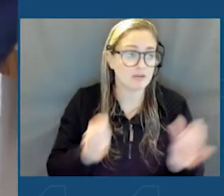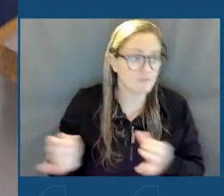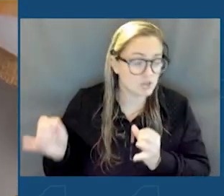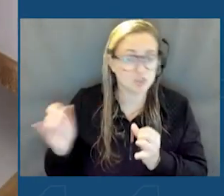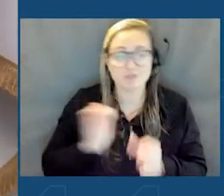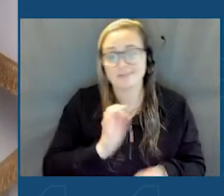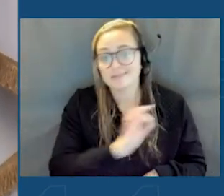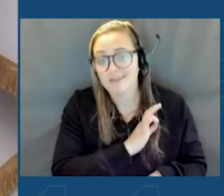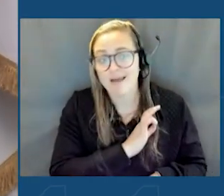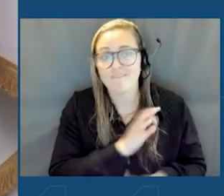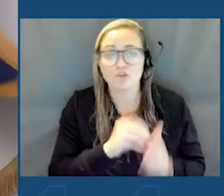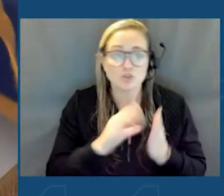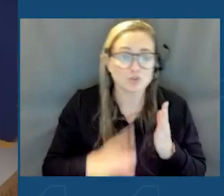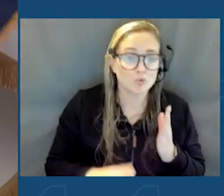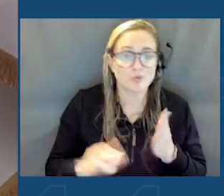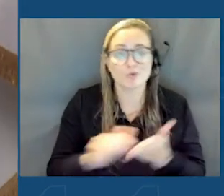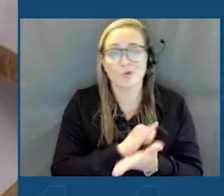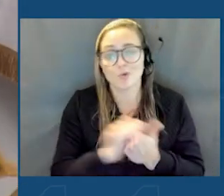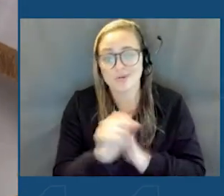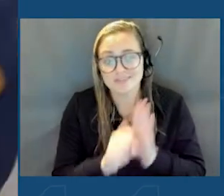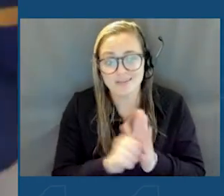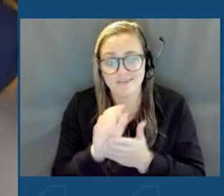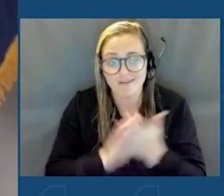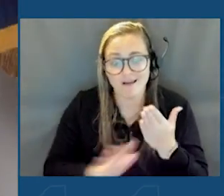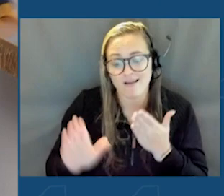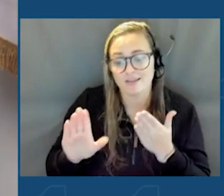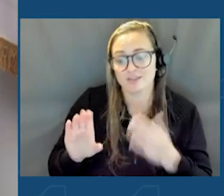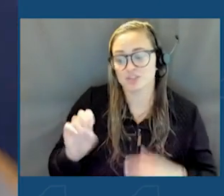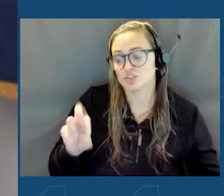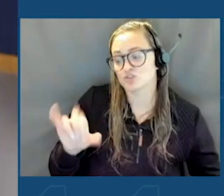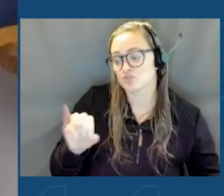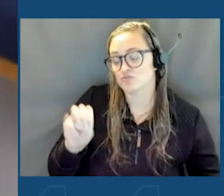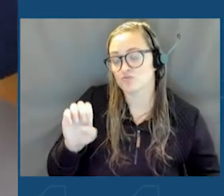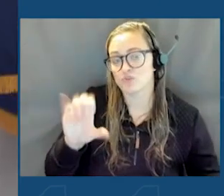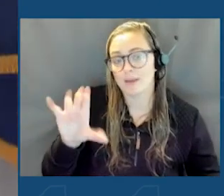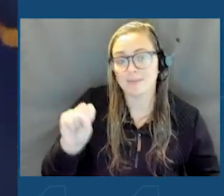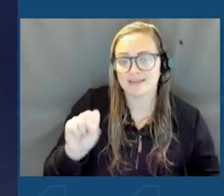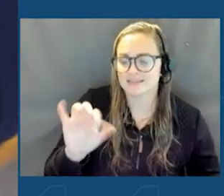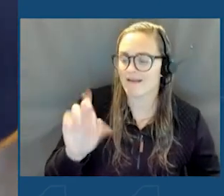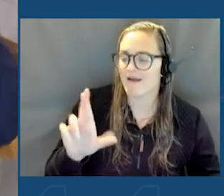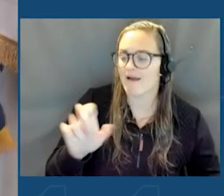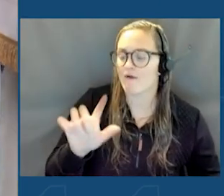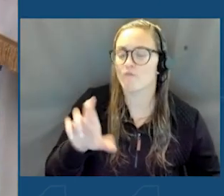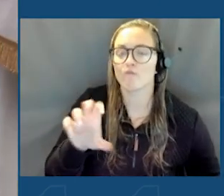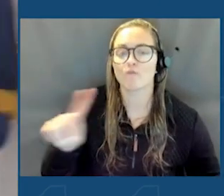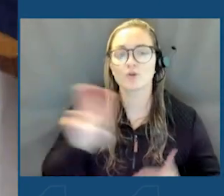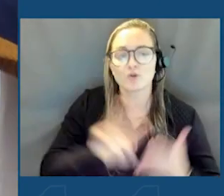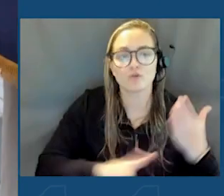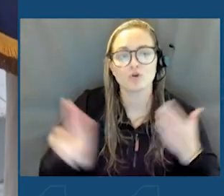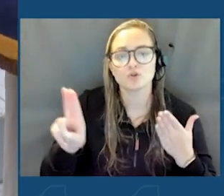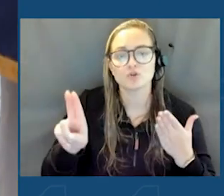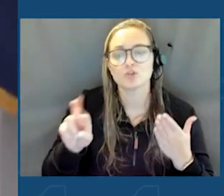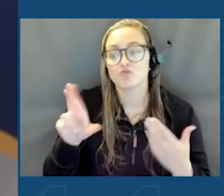at the New York State College of Ceramics at Alfred University. And they used recycled glass from Potsdam, so we're